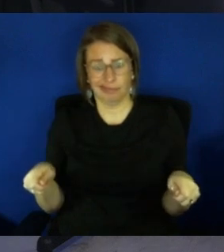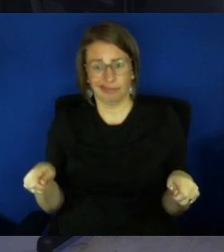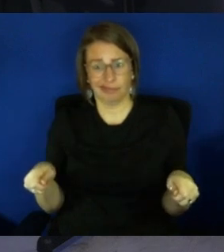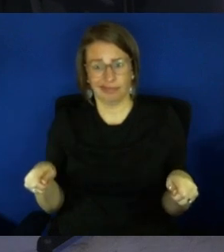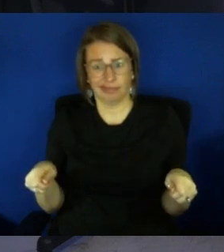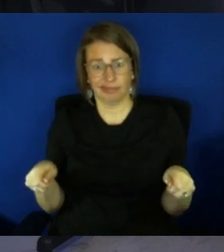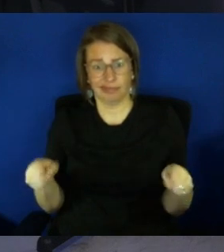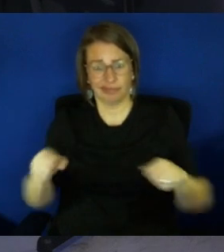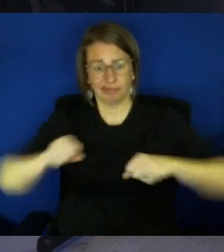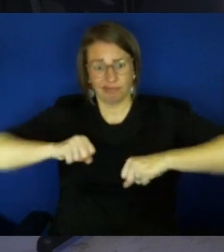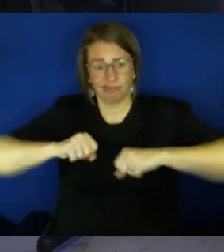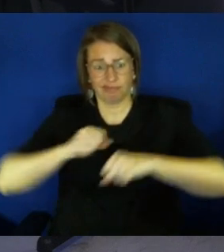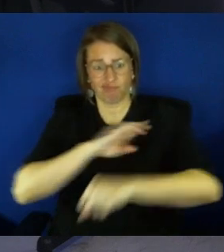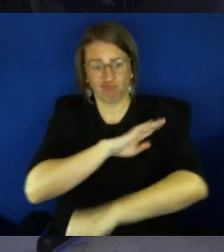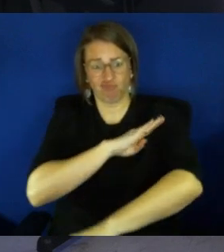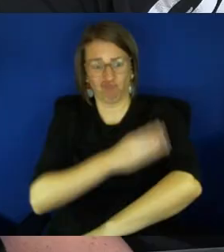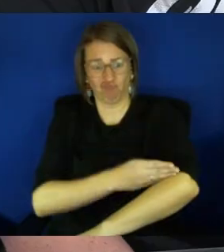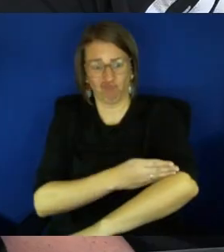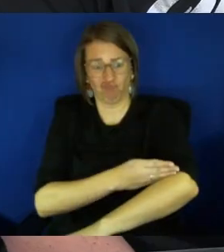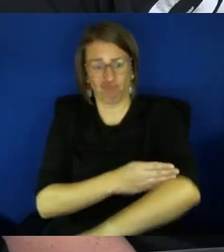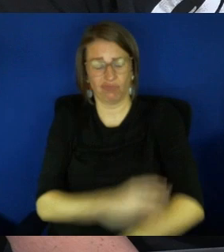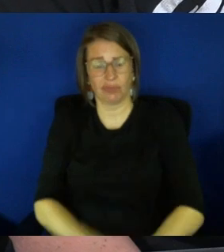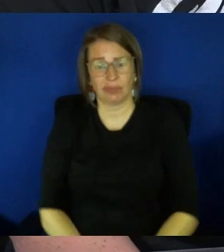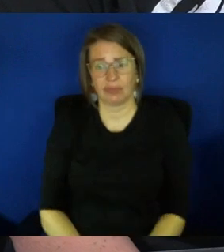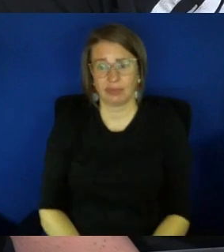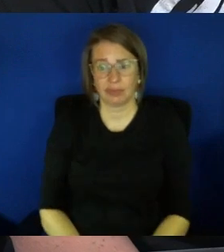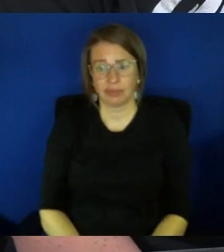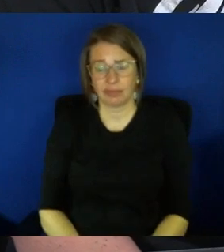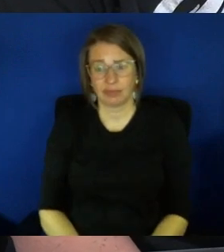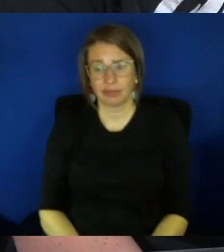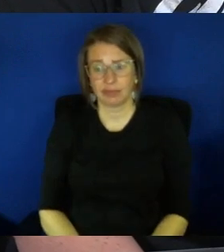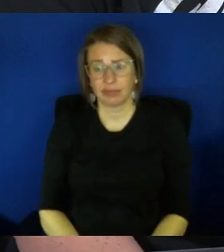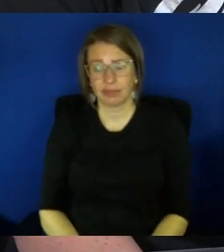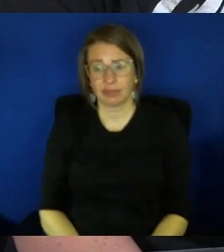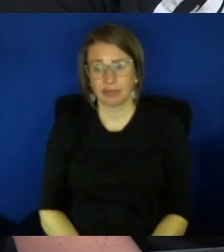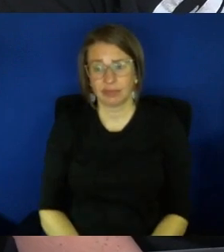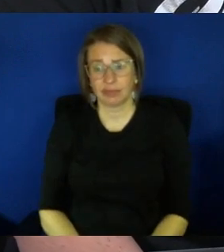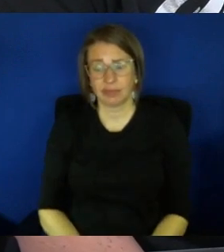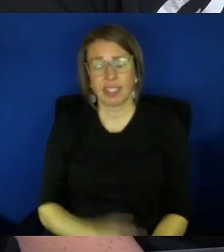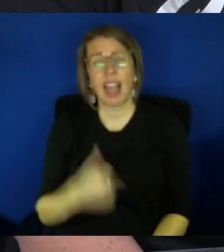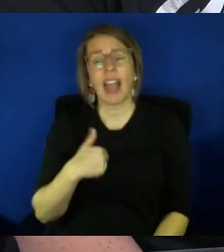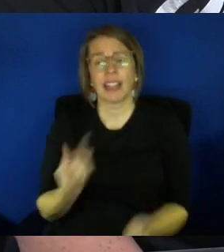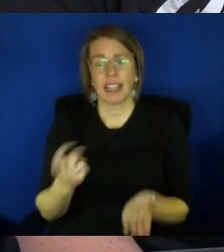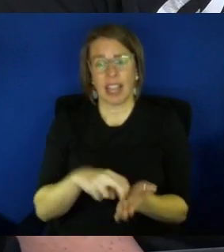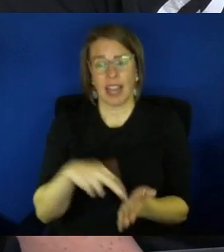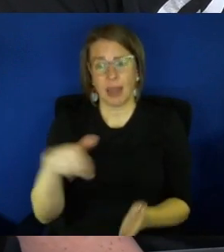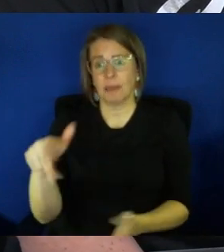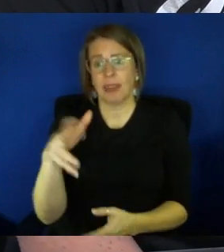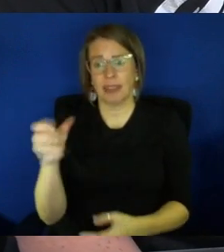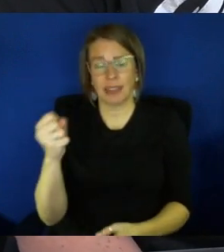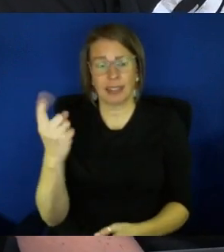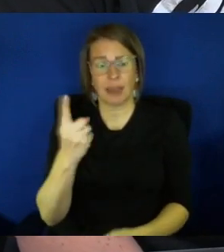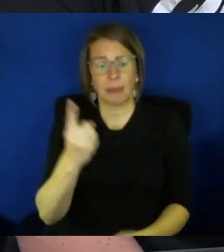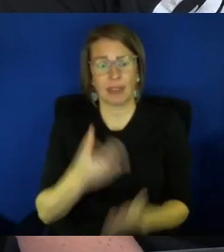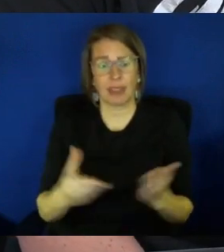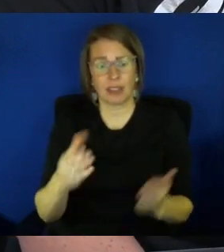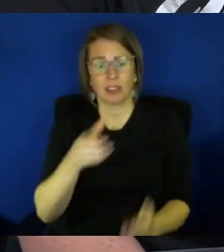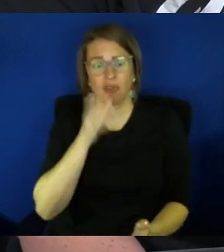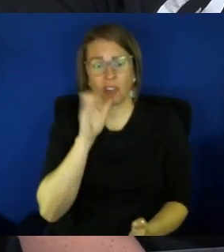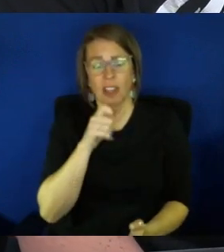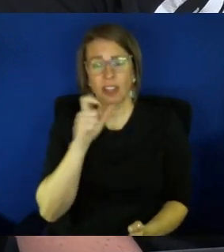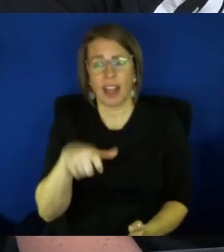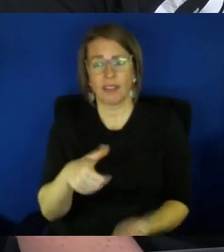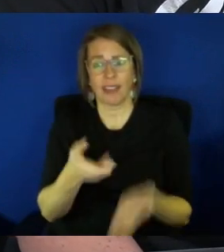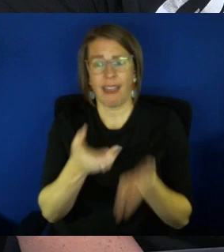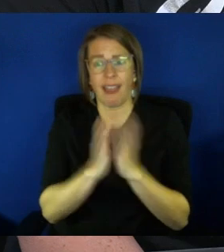stuff, being tricep amazed stuff. most of the time. Can I have water? Or can I get something Yeah. to drink? Or, you didn't even have to ask. She would be